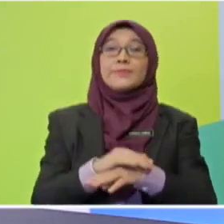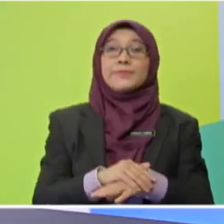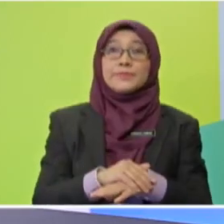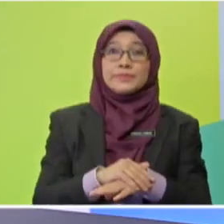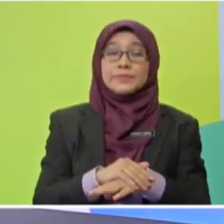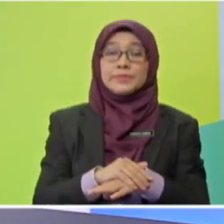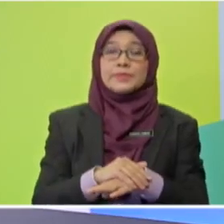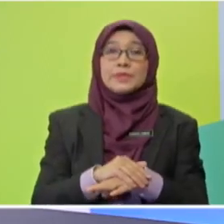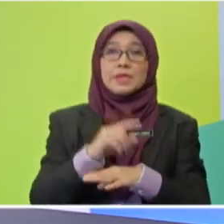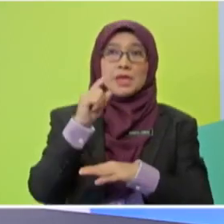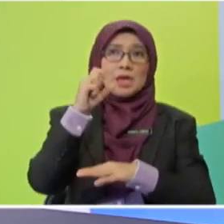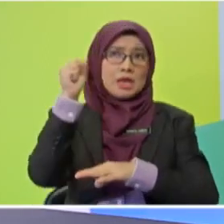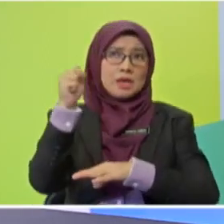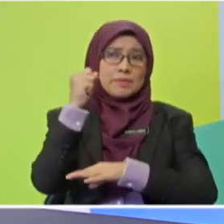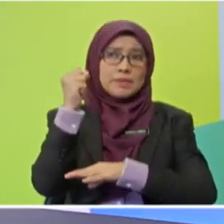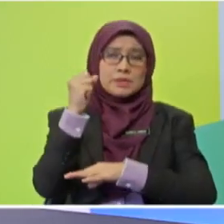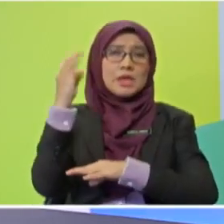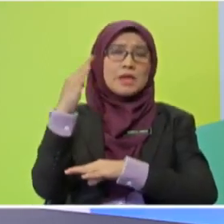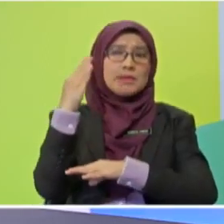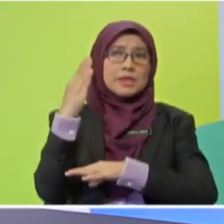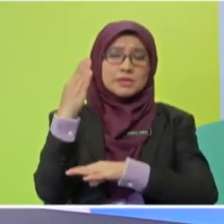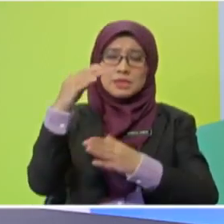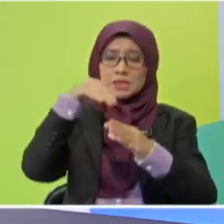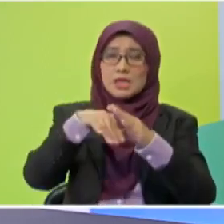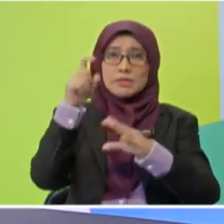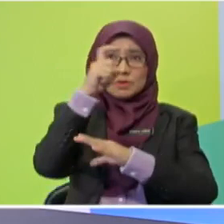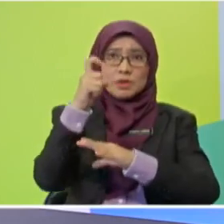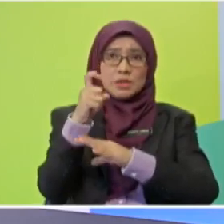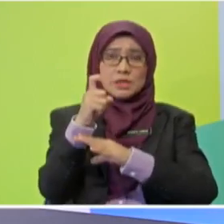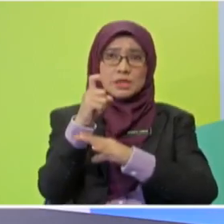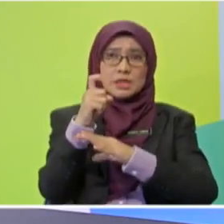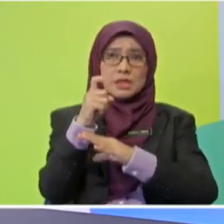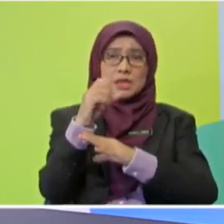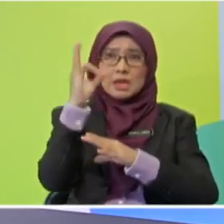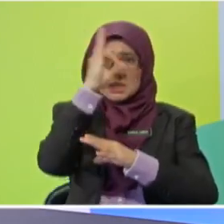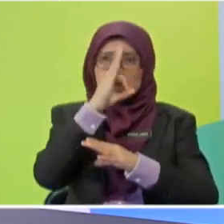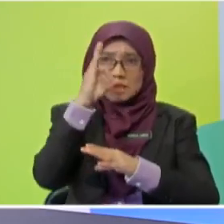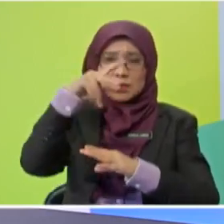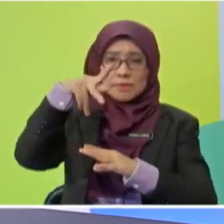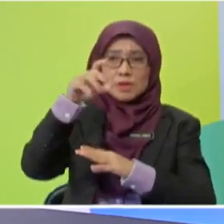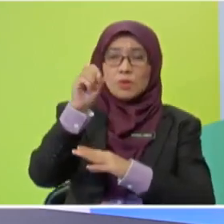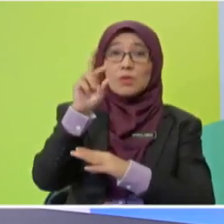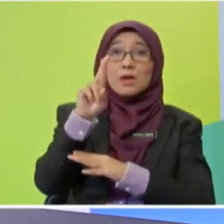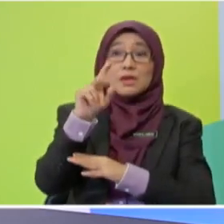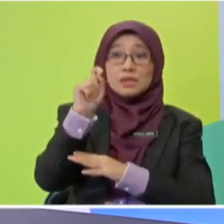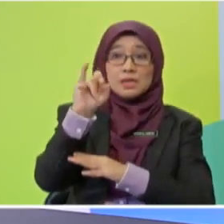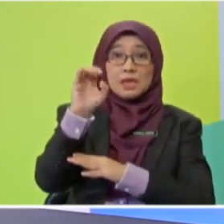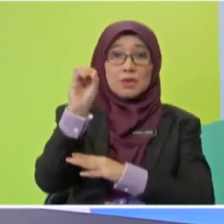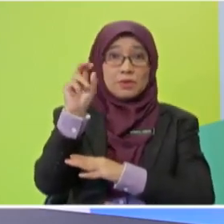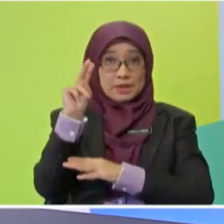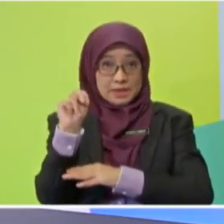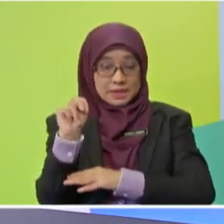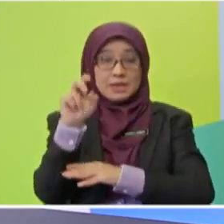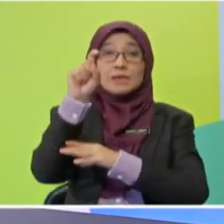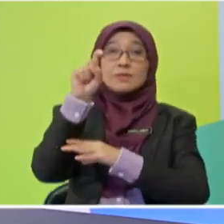the quotient. So kids must know what they must do, what operation they must use. Okay, find the product of these